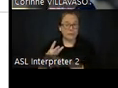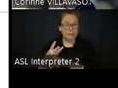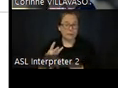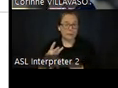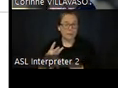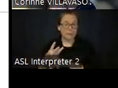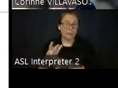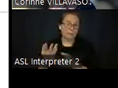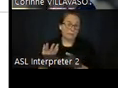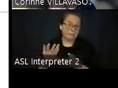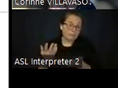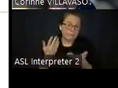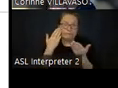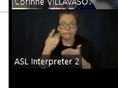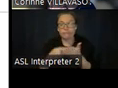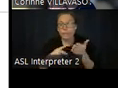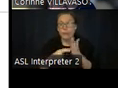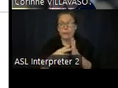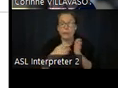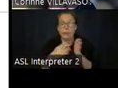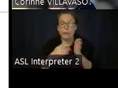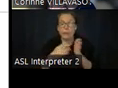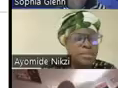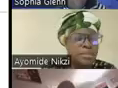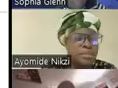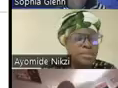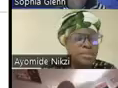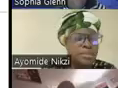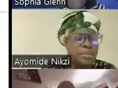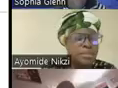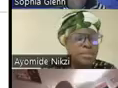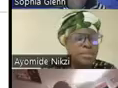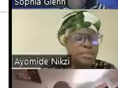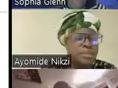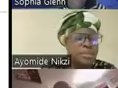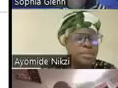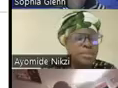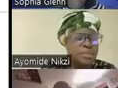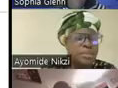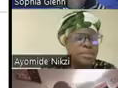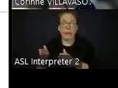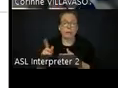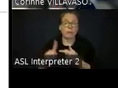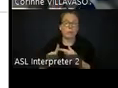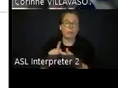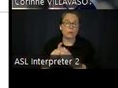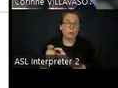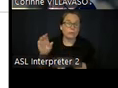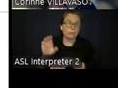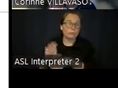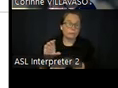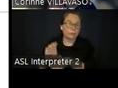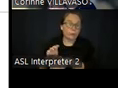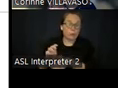planned move or planned job change, planned change of worship, things that would move you out of the volunteer criteria.